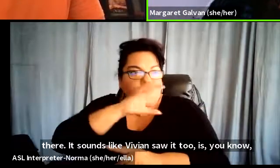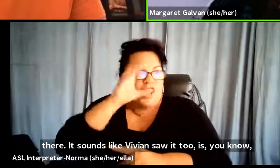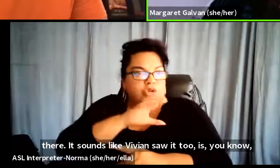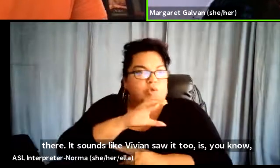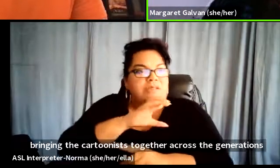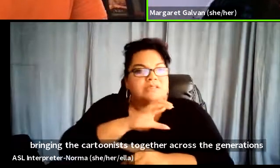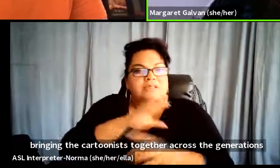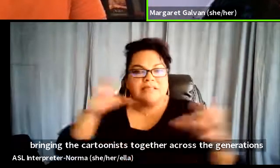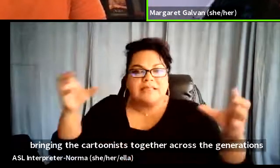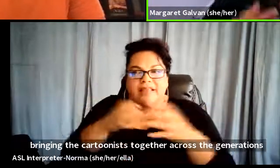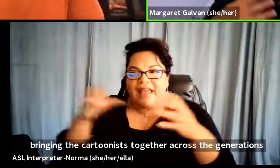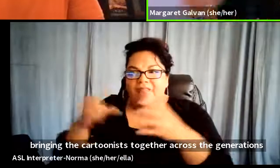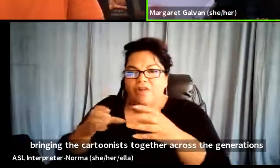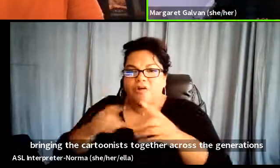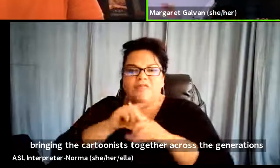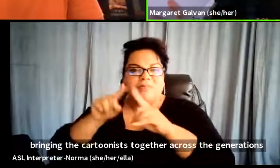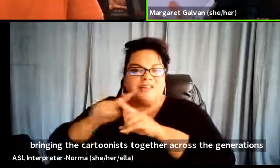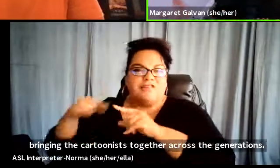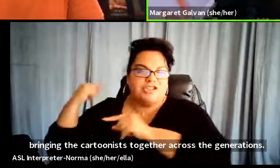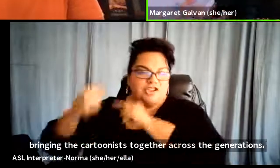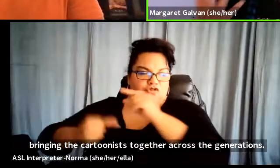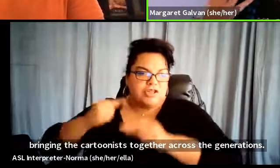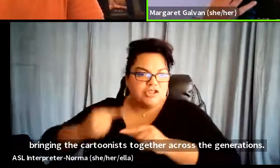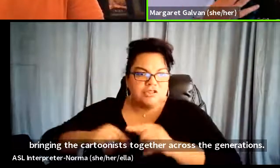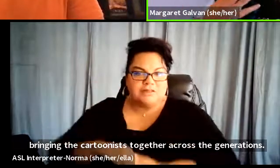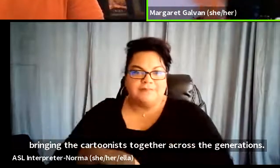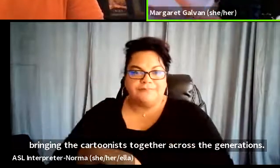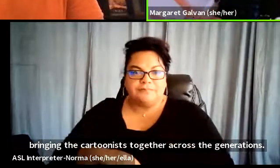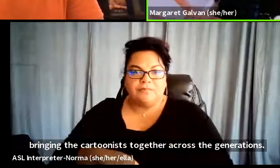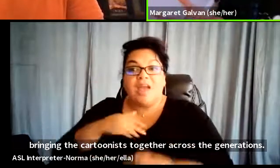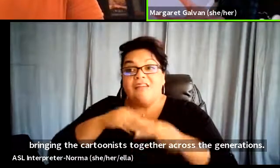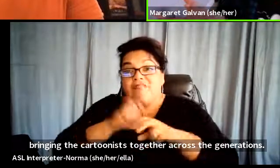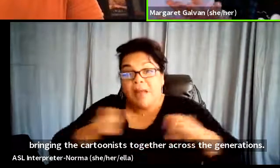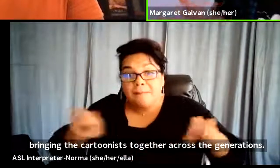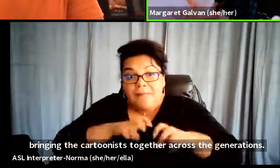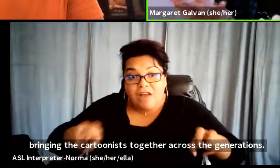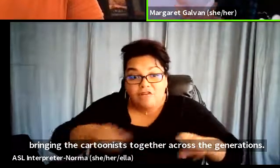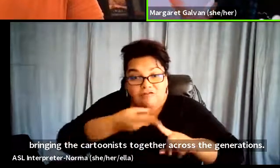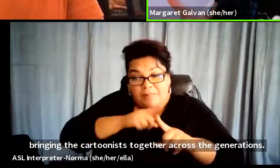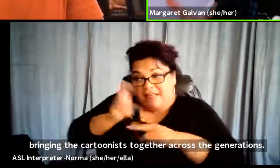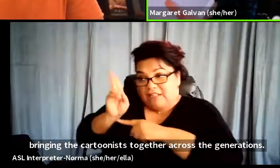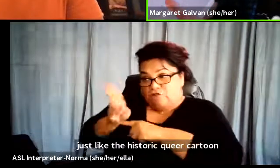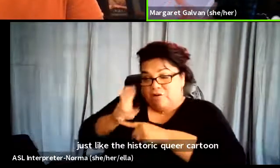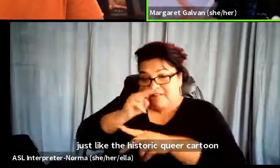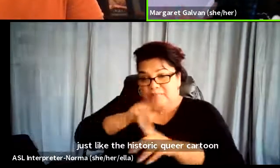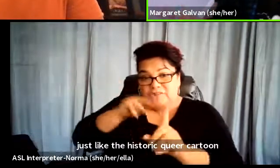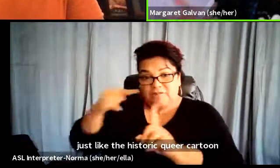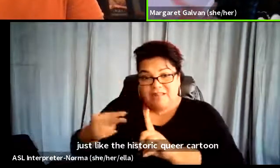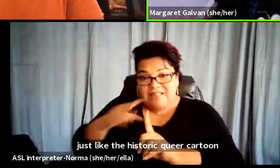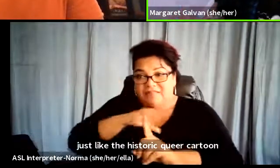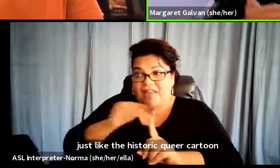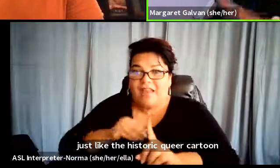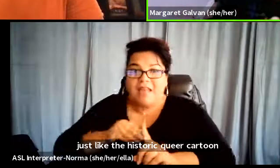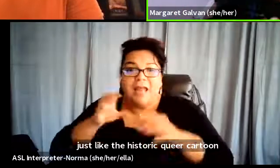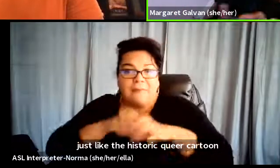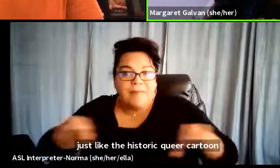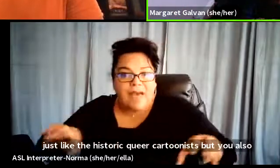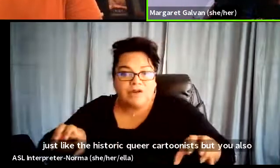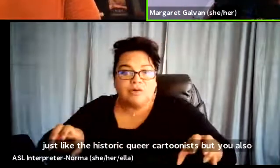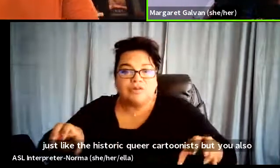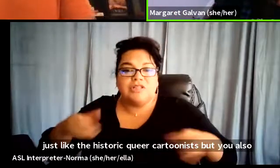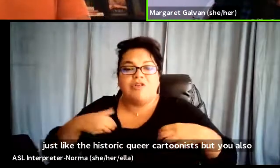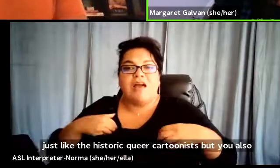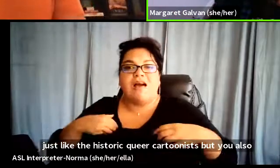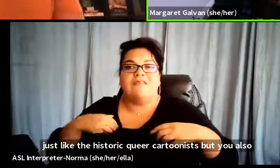generations, um, having sort of, you had panels of just like the historic queer cartoonists, but you also had panels where you're putting folks into